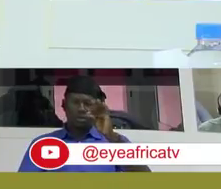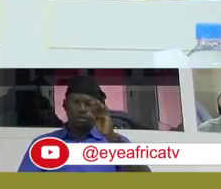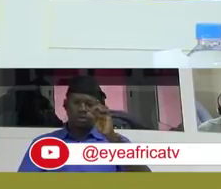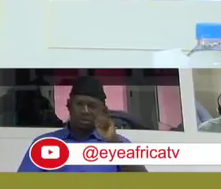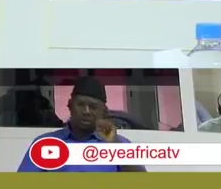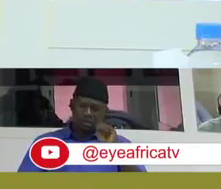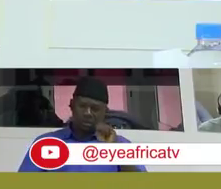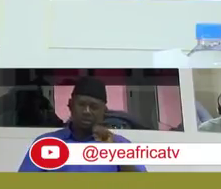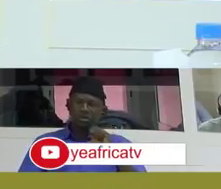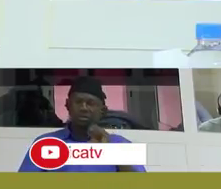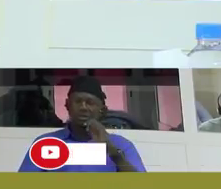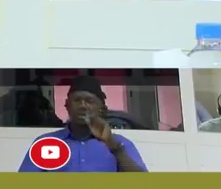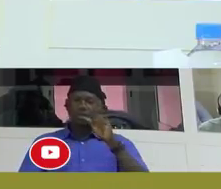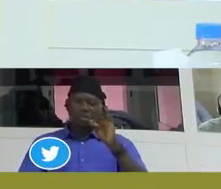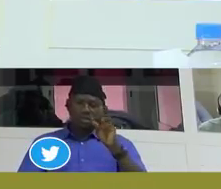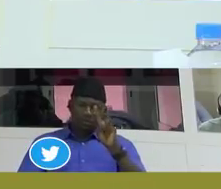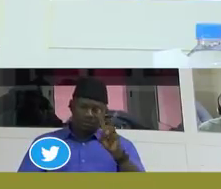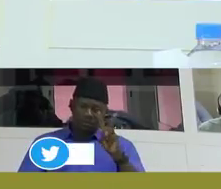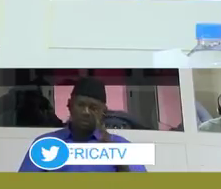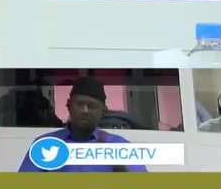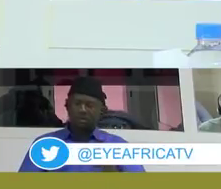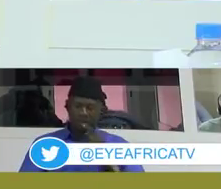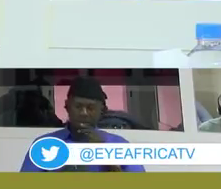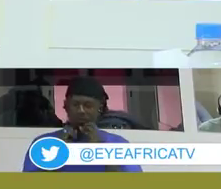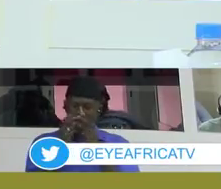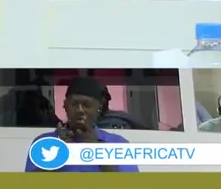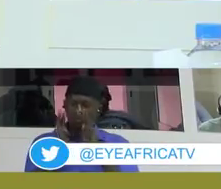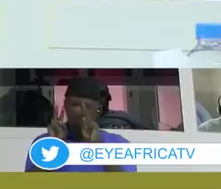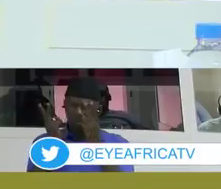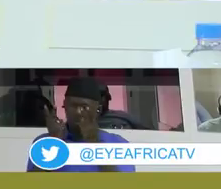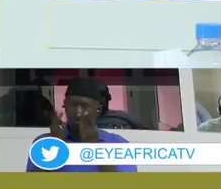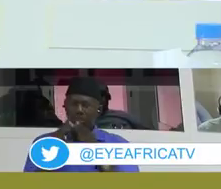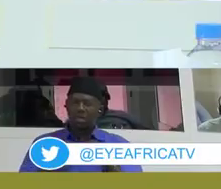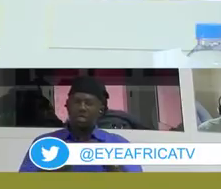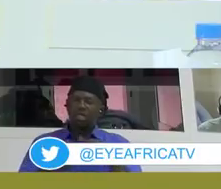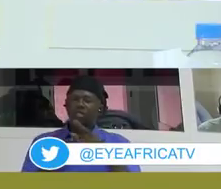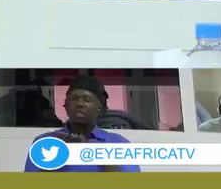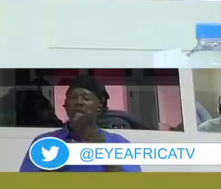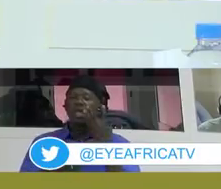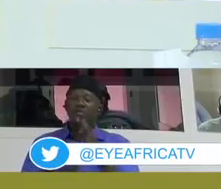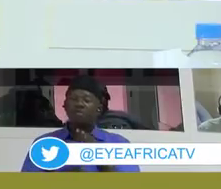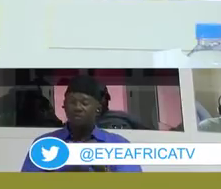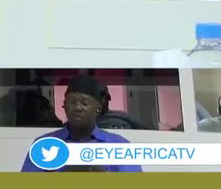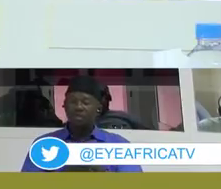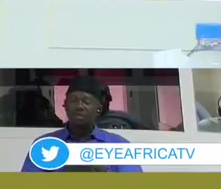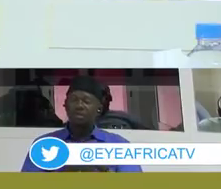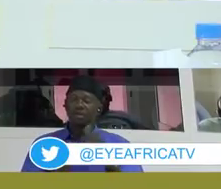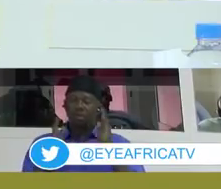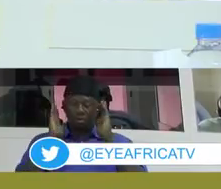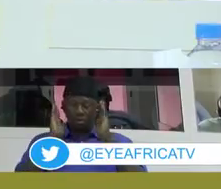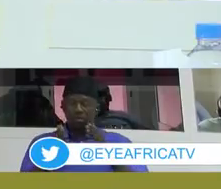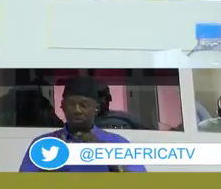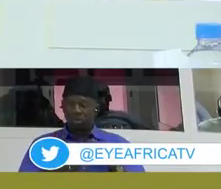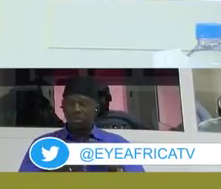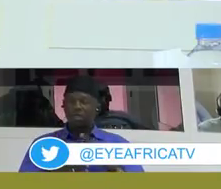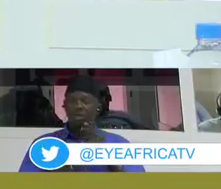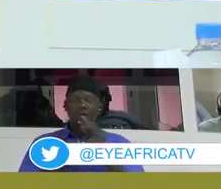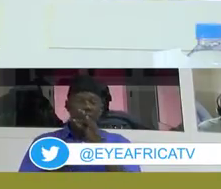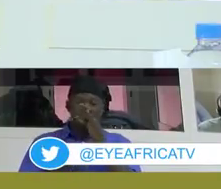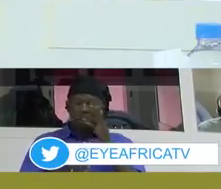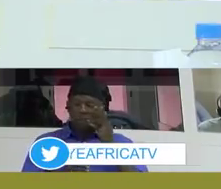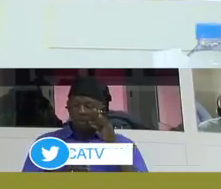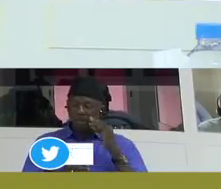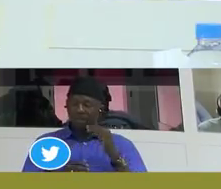as the Muslim Ummah is observing the holy month of Ramadan, the Office of the Inspector General of